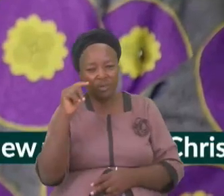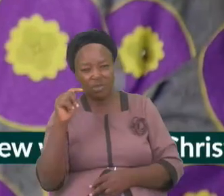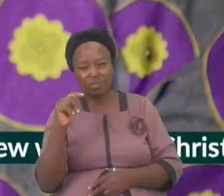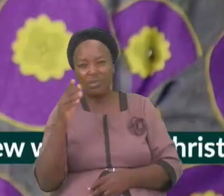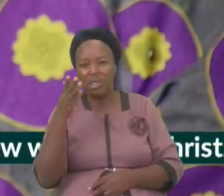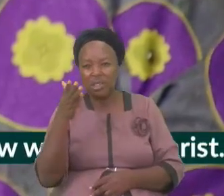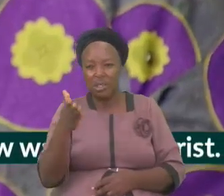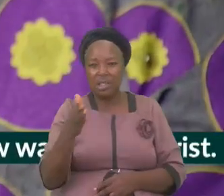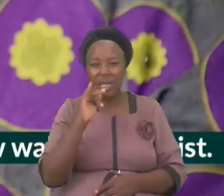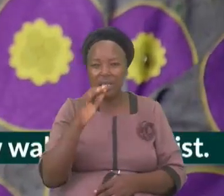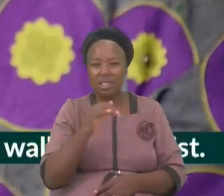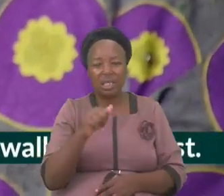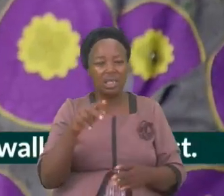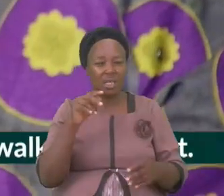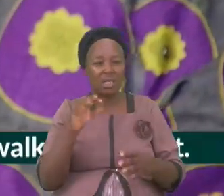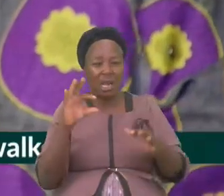Look at the number, the WhatsApp,